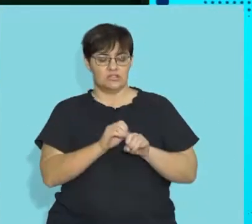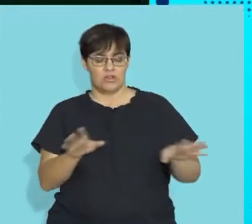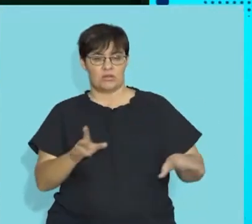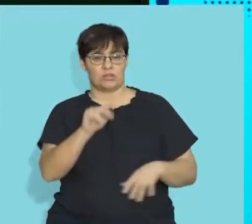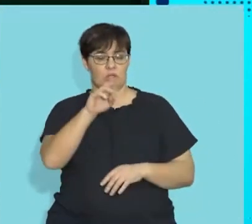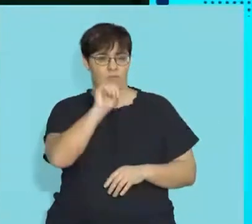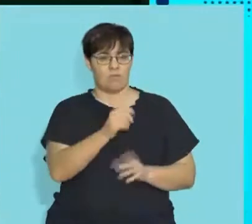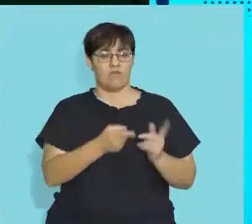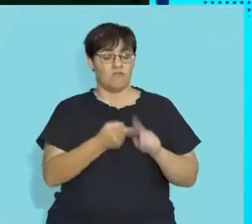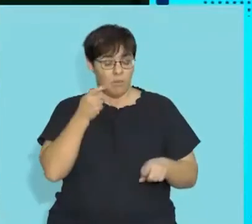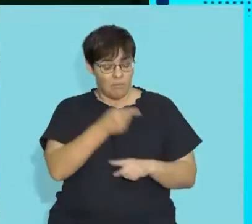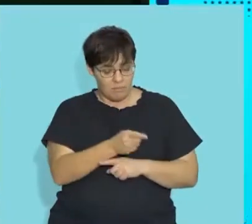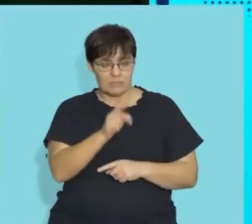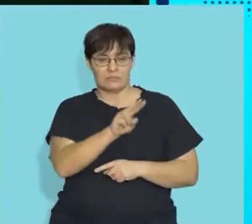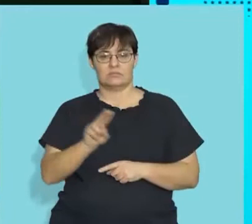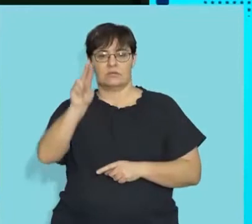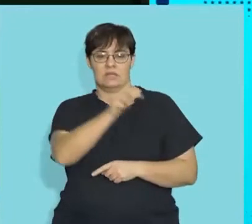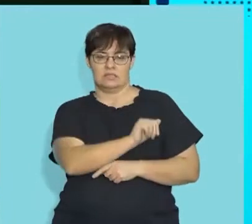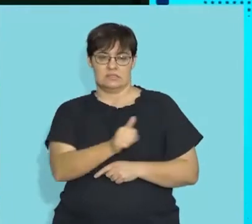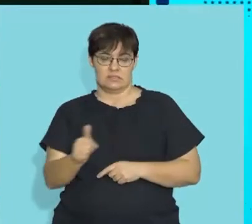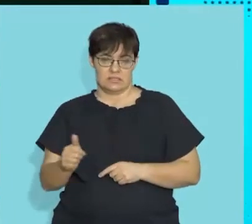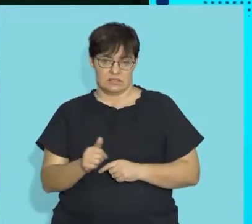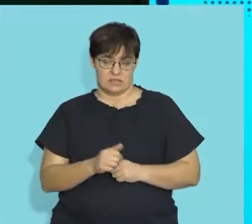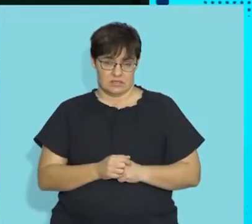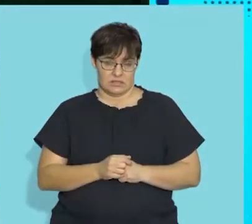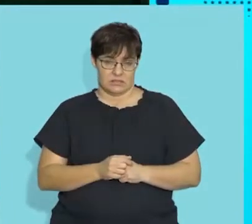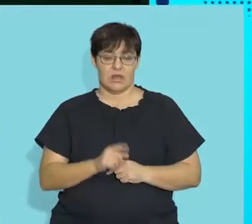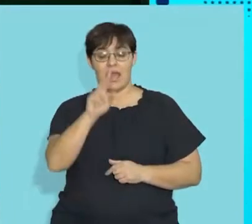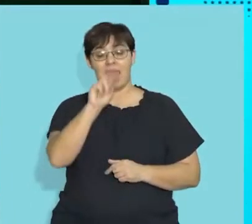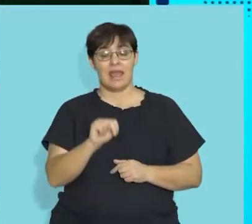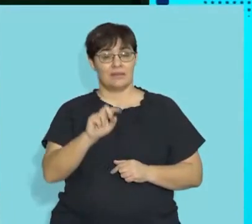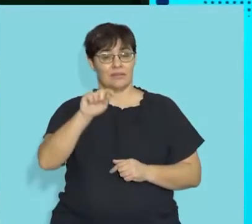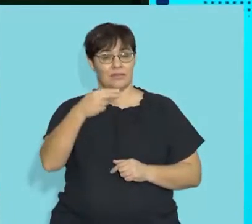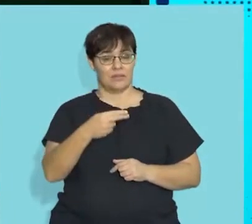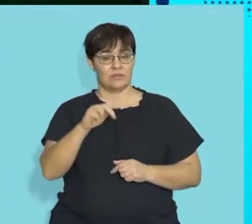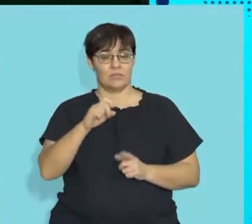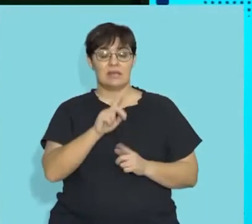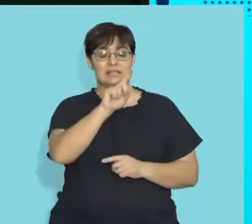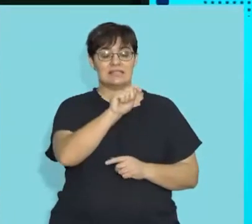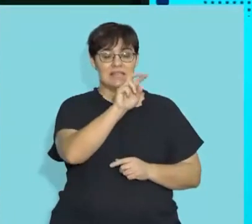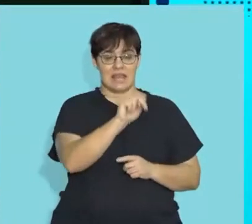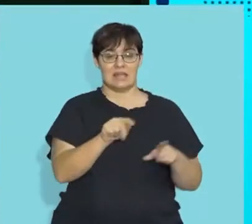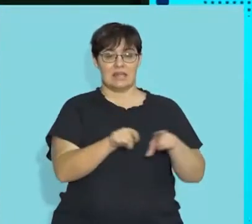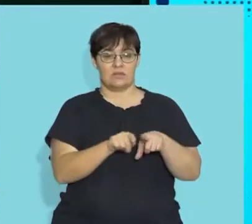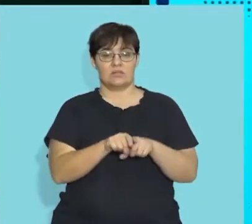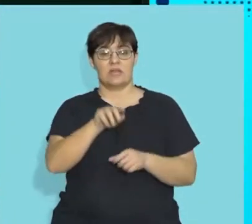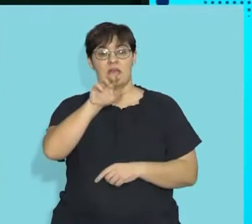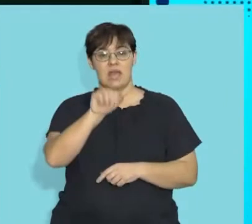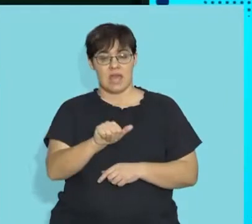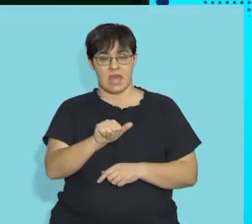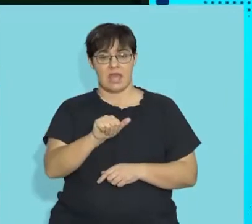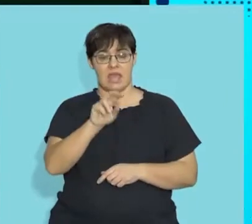general term of a quadratic sequence. A reminder that the nth term is Tn is equal